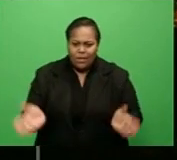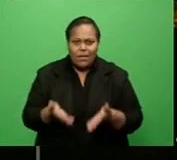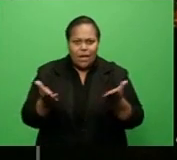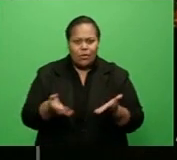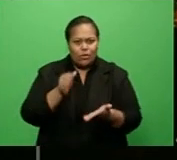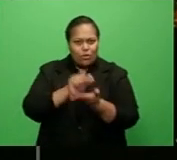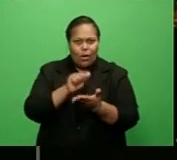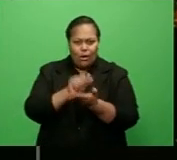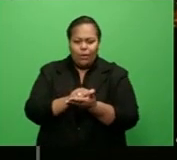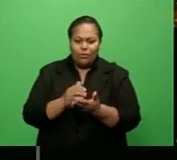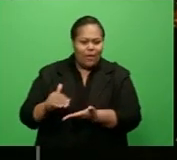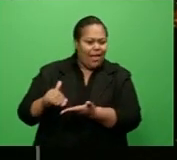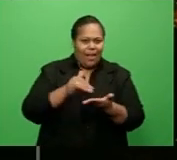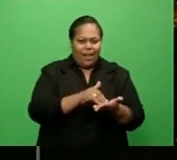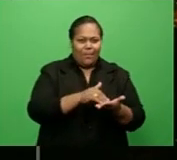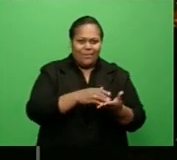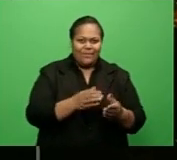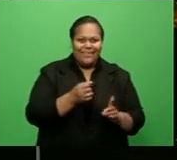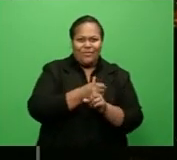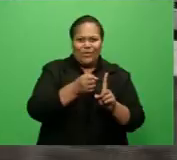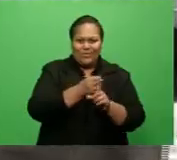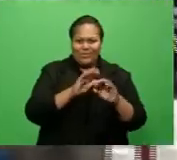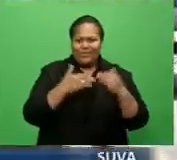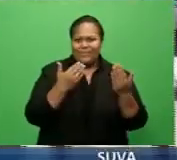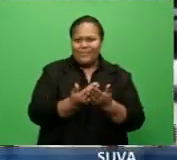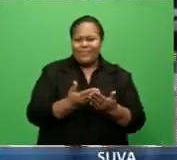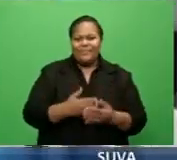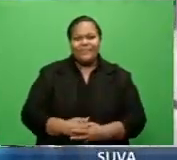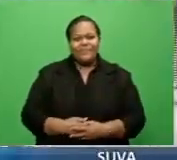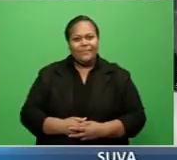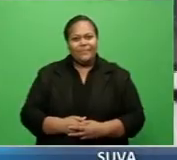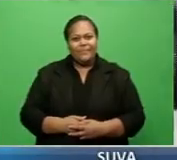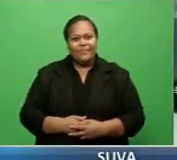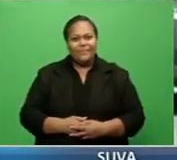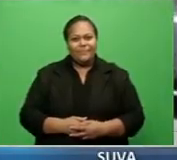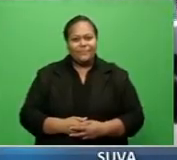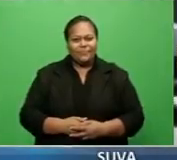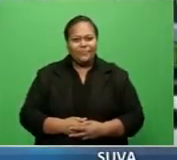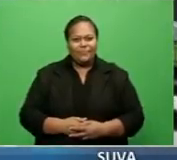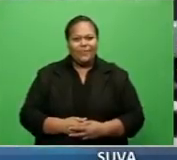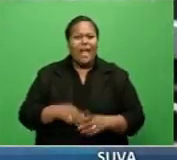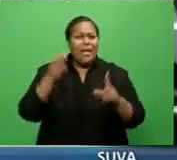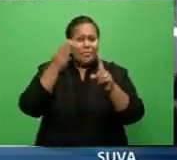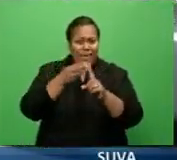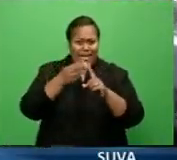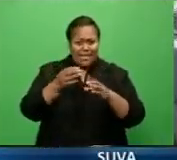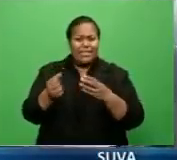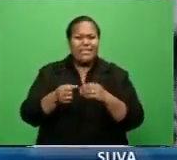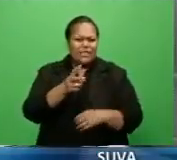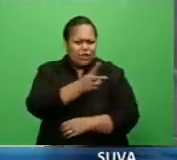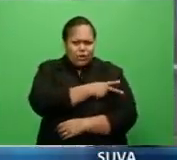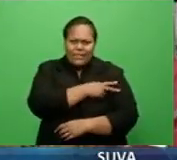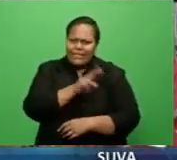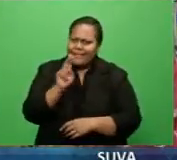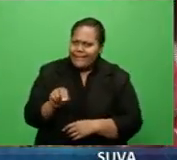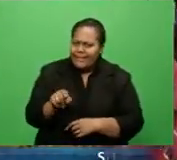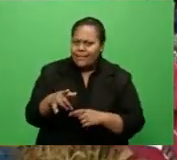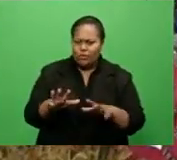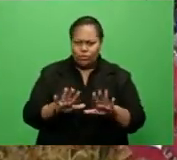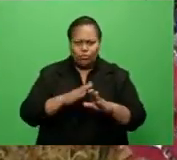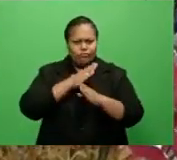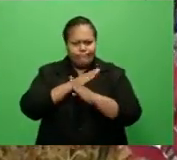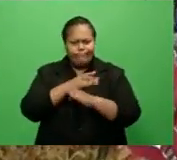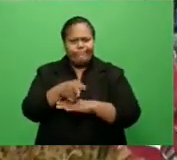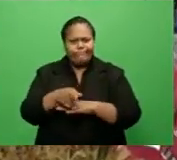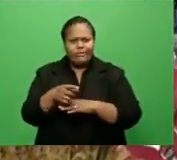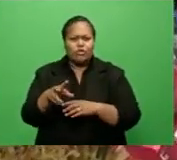campaign. Vinina Rakautonga reports. Tightening security measures in the hope of eliminating petty crime in the Central Business District